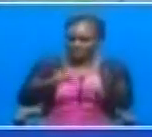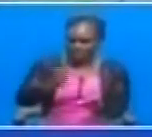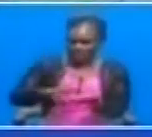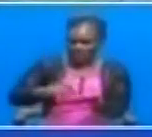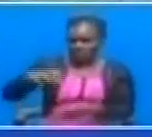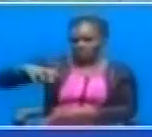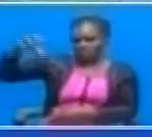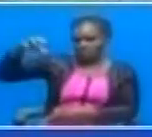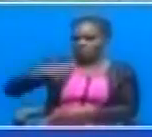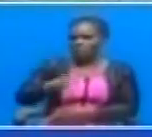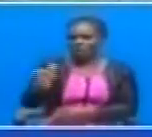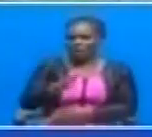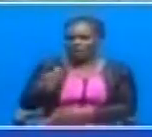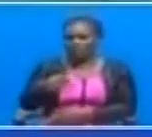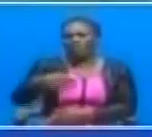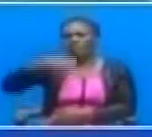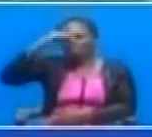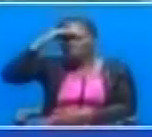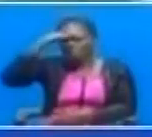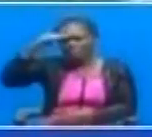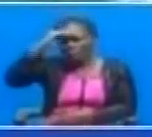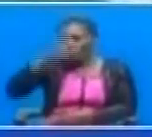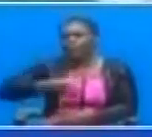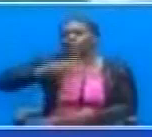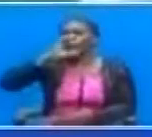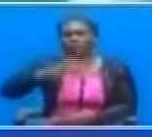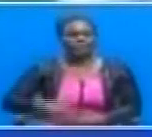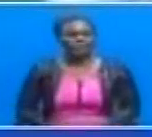the senior Obama was an alcoholic.